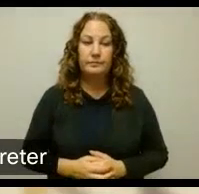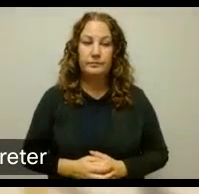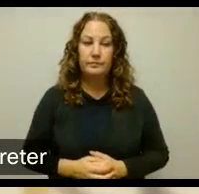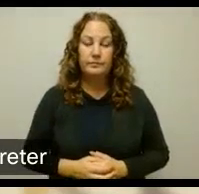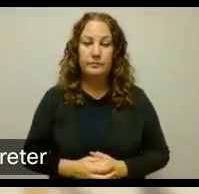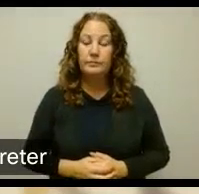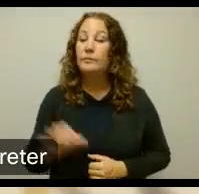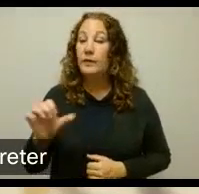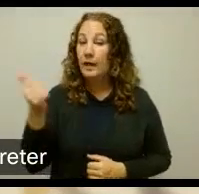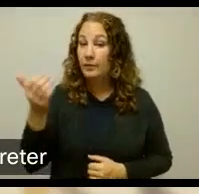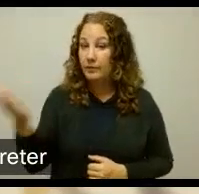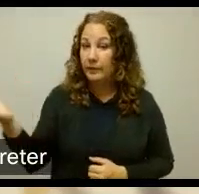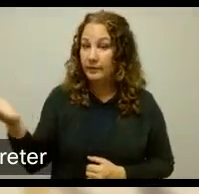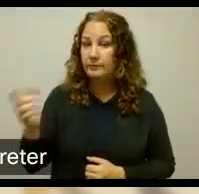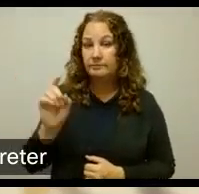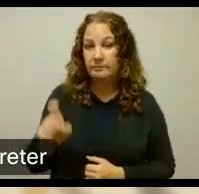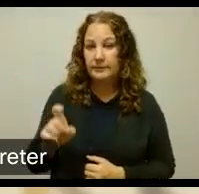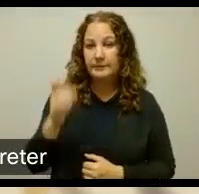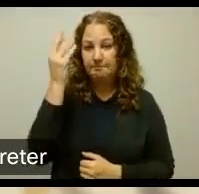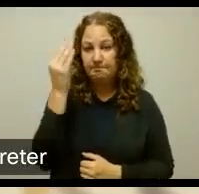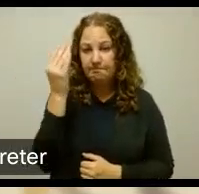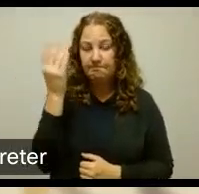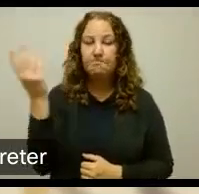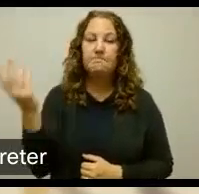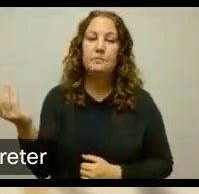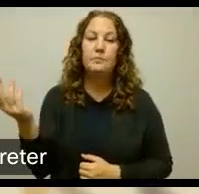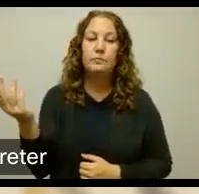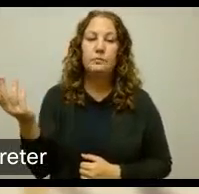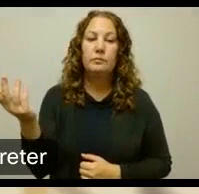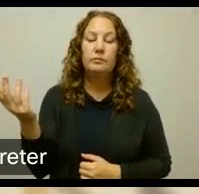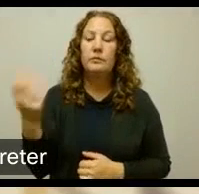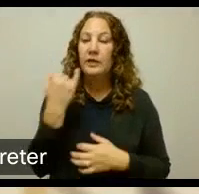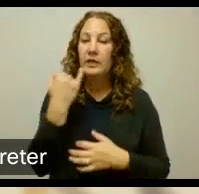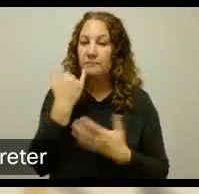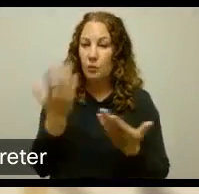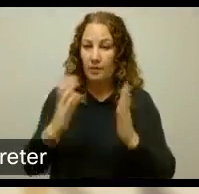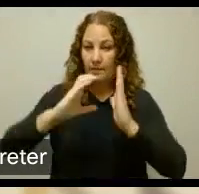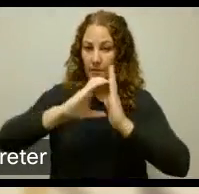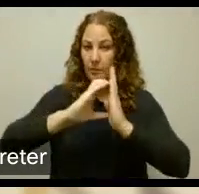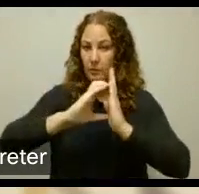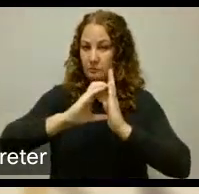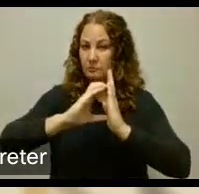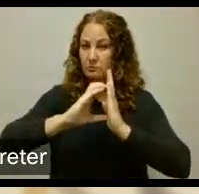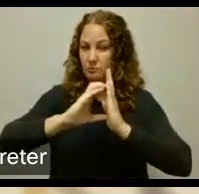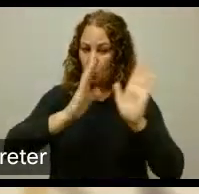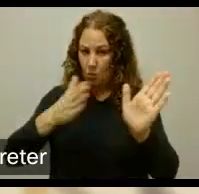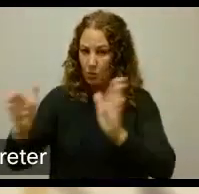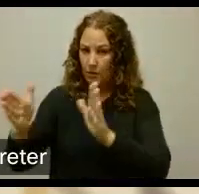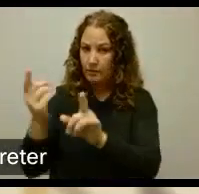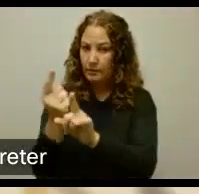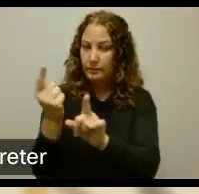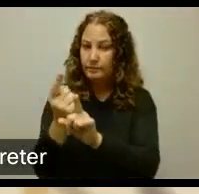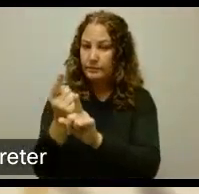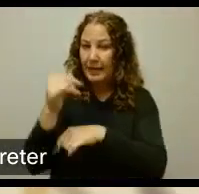The other thing that you need to consider when ensuring your paragraph is well organized is an